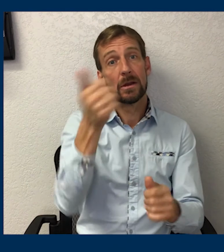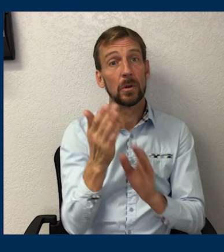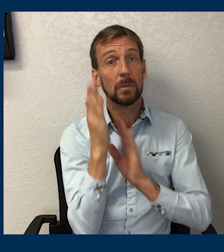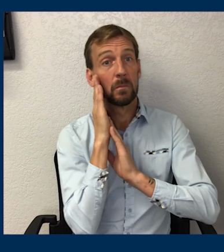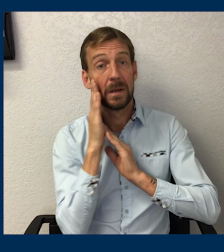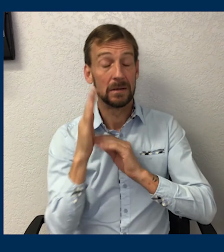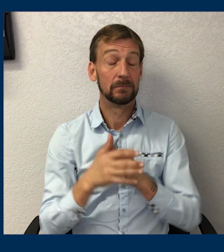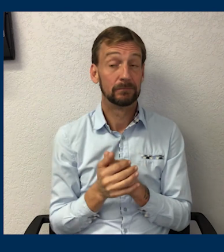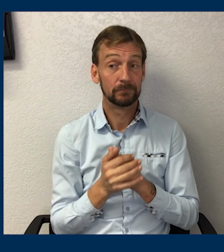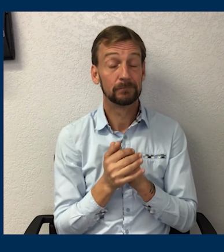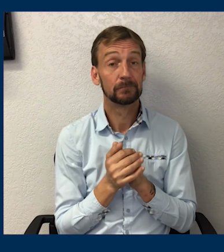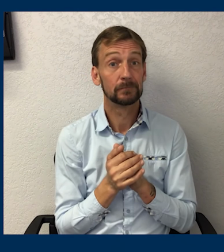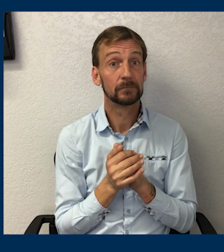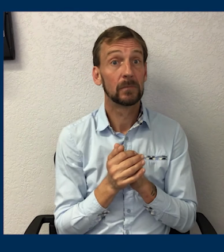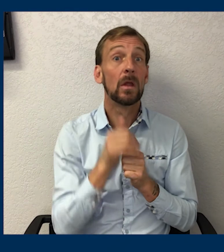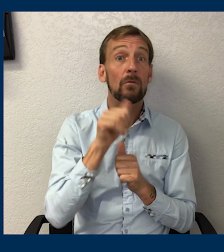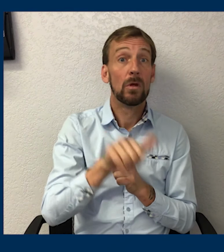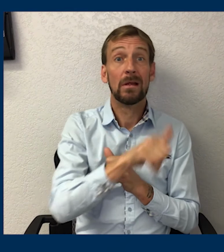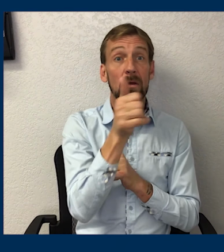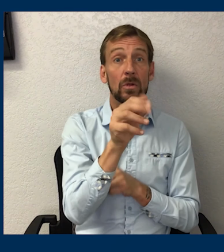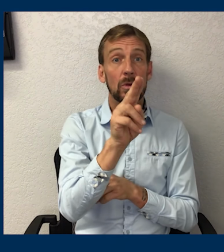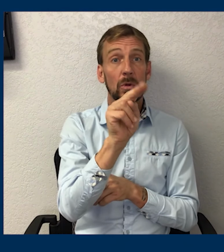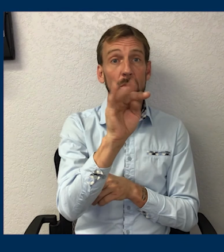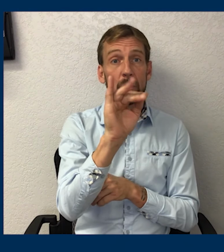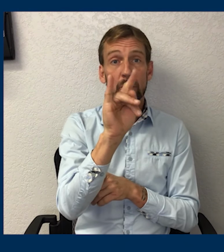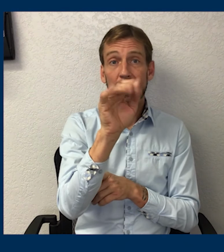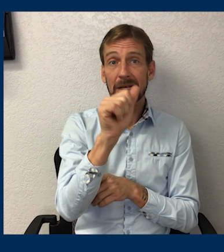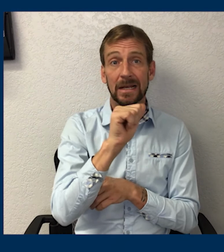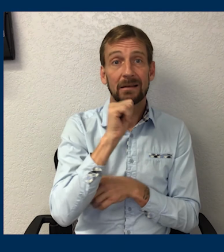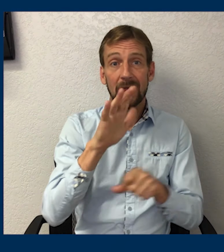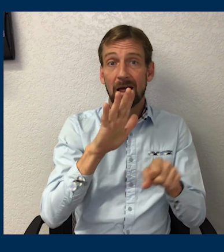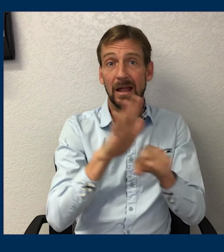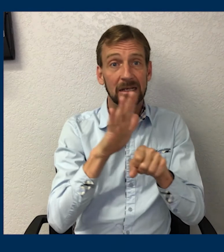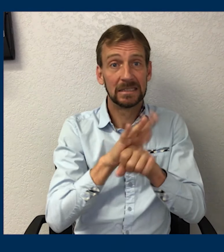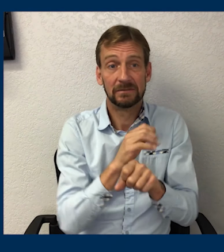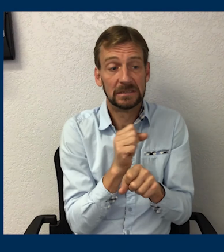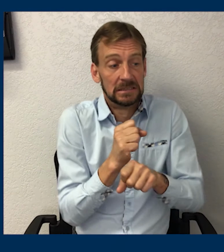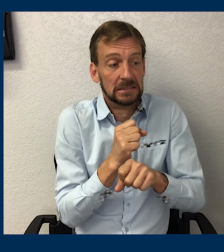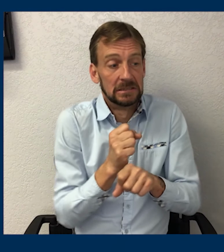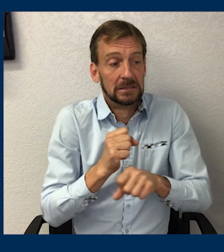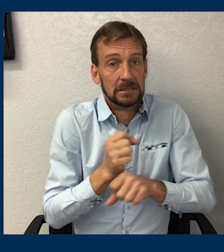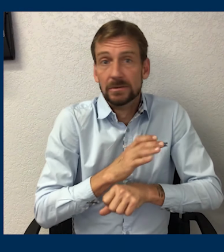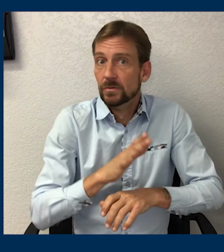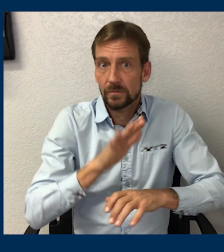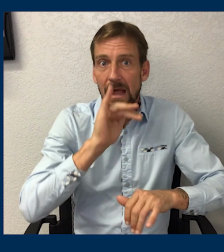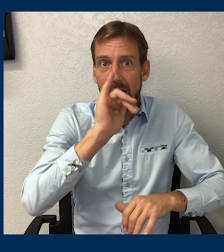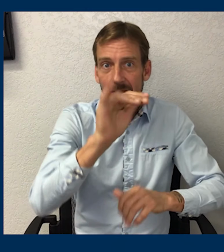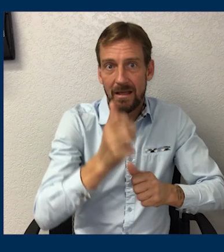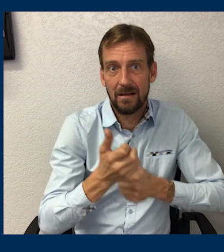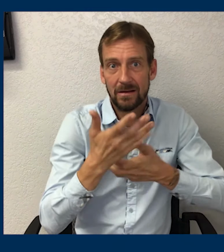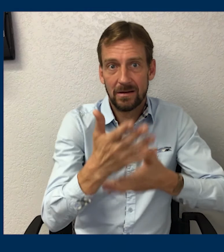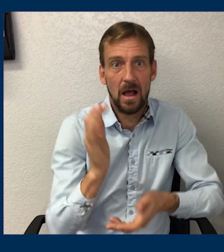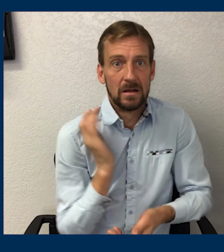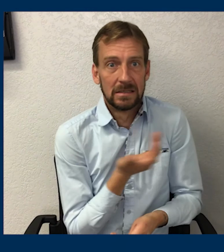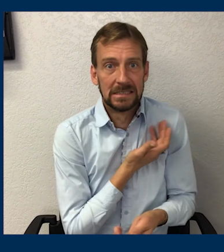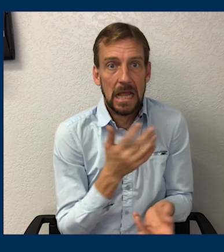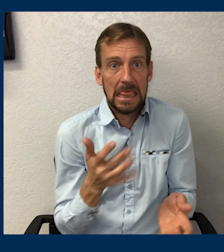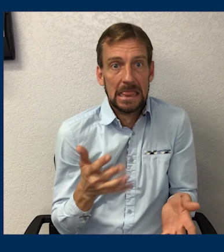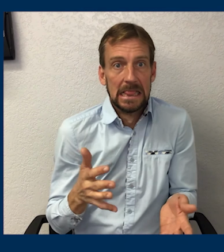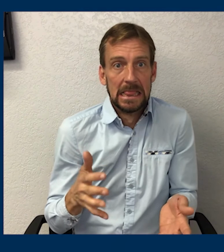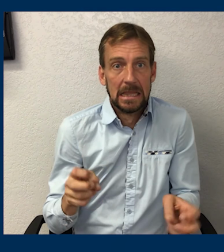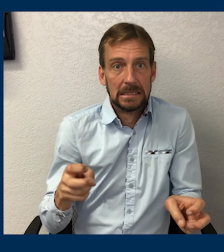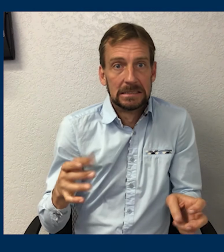units. So not a lot of elbow room right now, which is what contributes to our nervousness, because